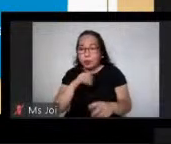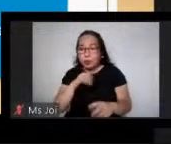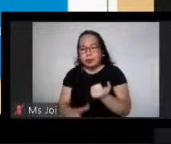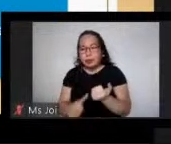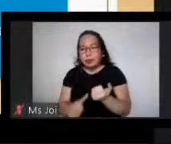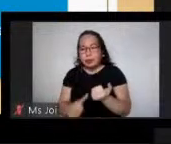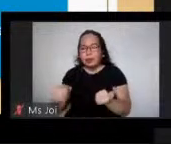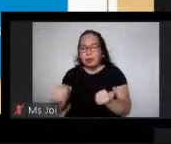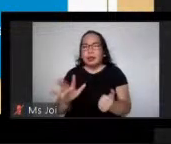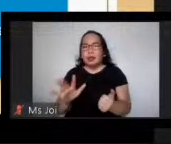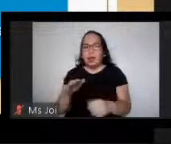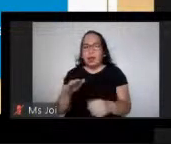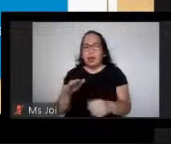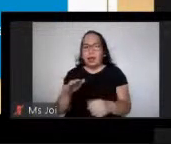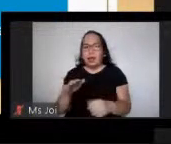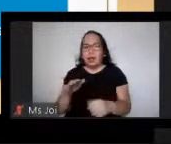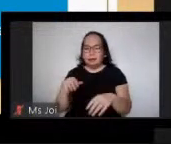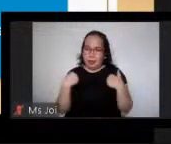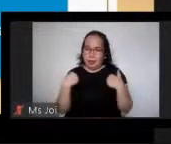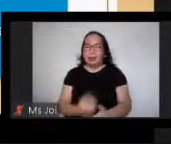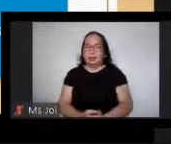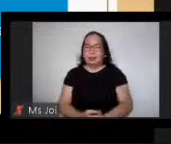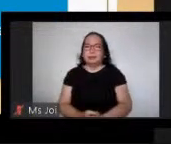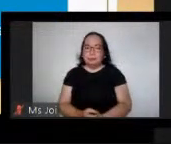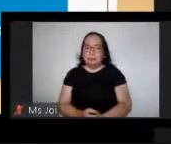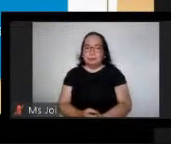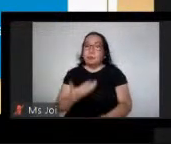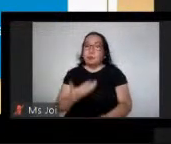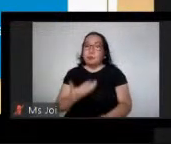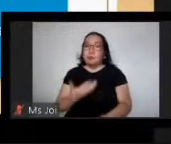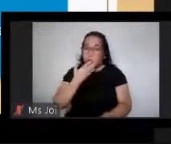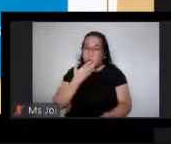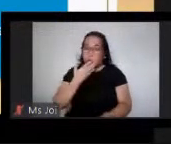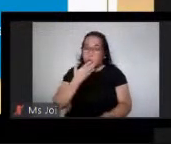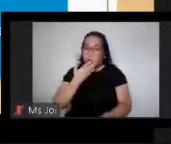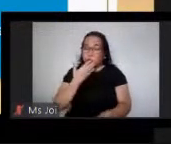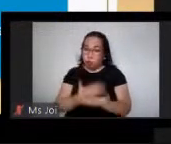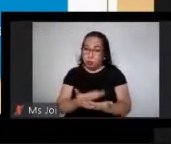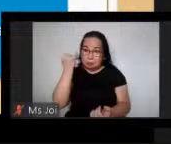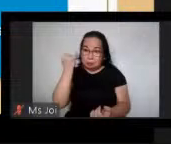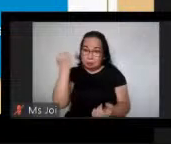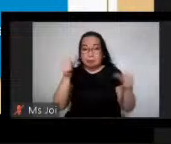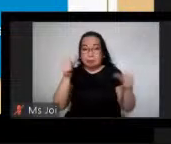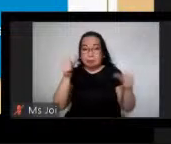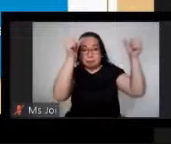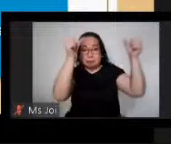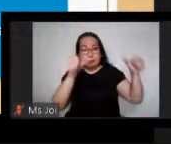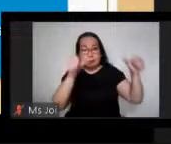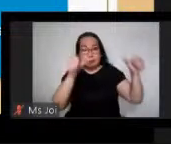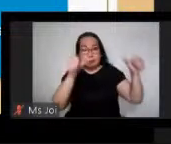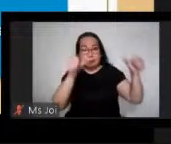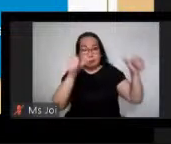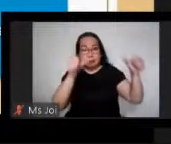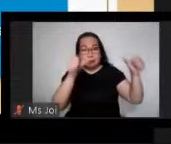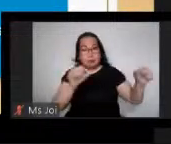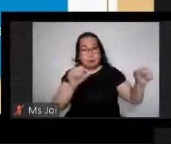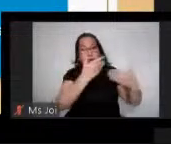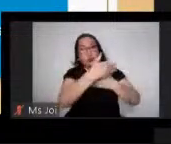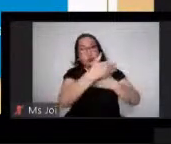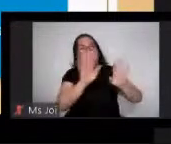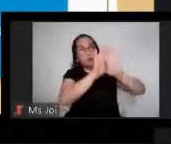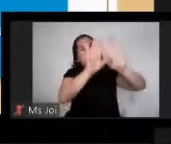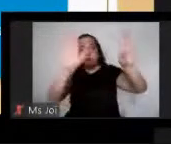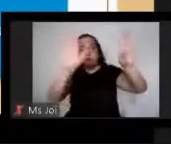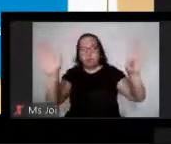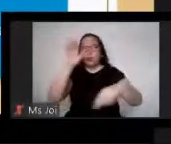might be classrooms na kapaskil, kahit lang reminders, not just for yourselves, pero po sa